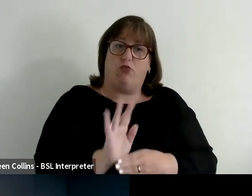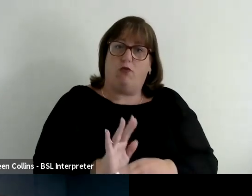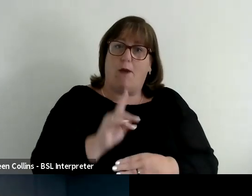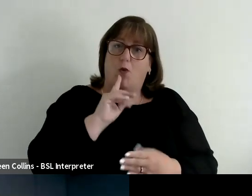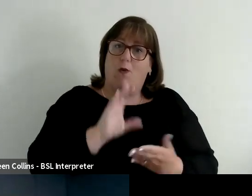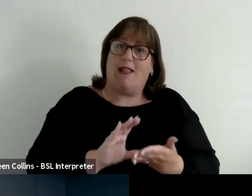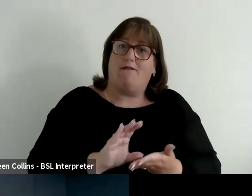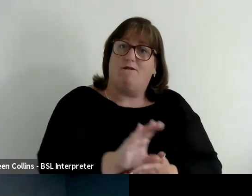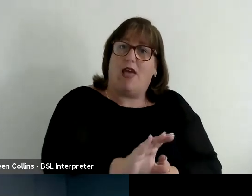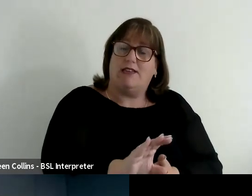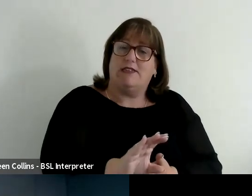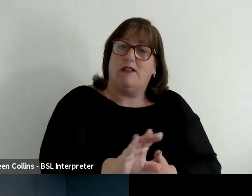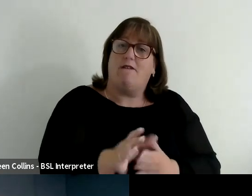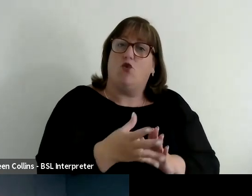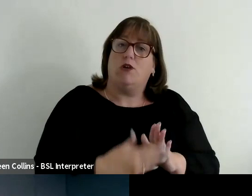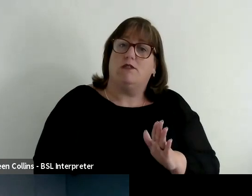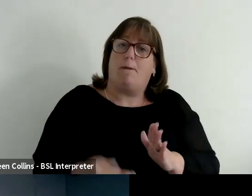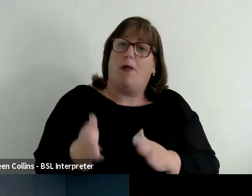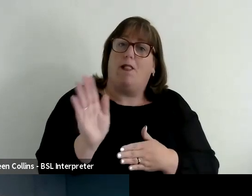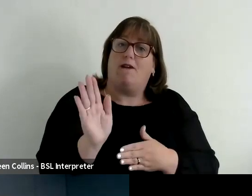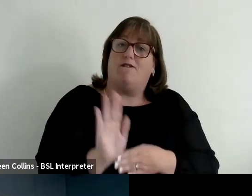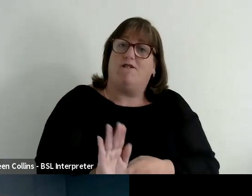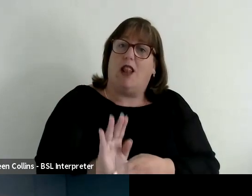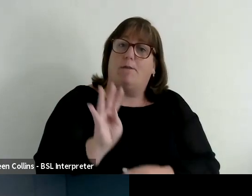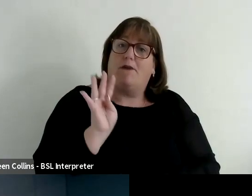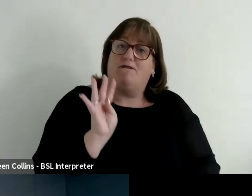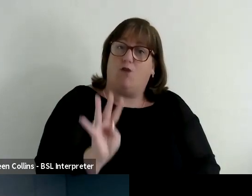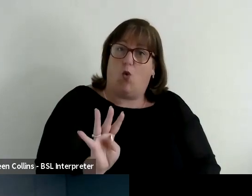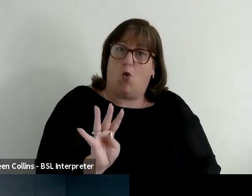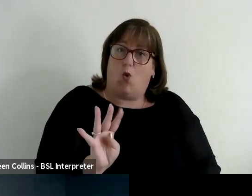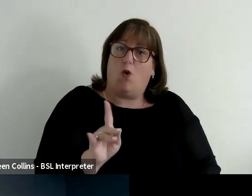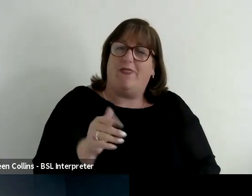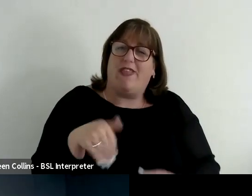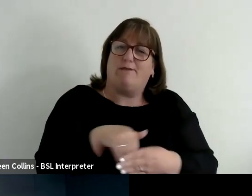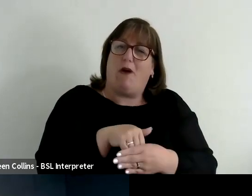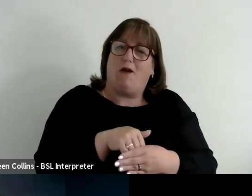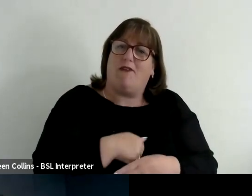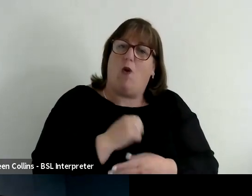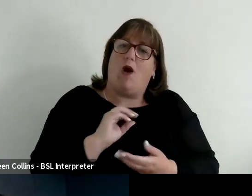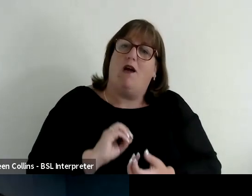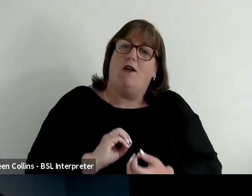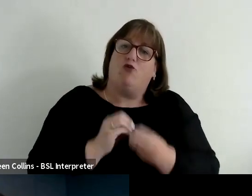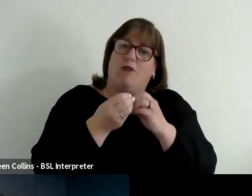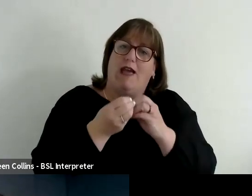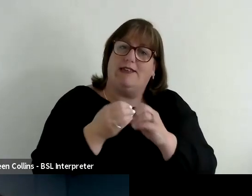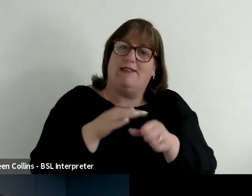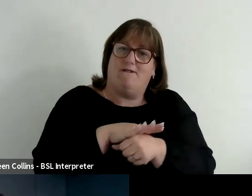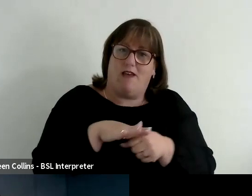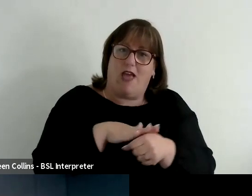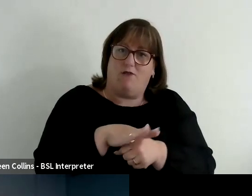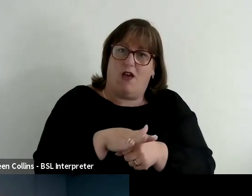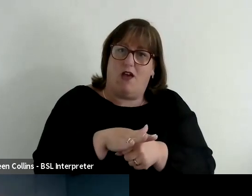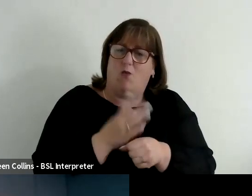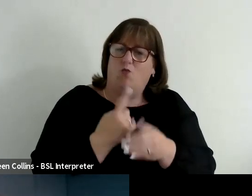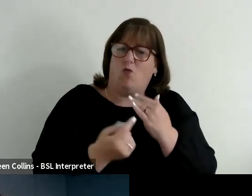have Film 4 in the creative area as well. So we don't just show films on